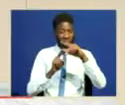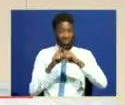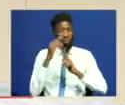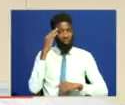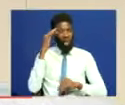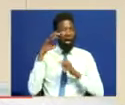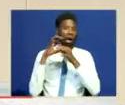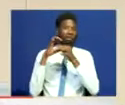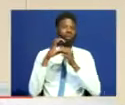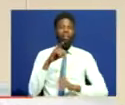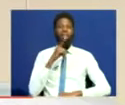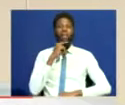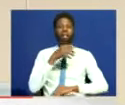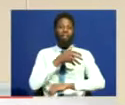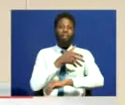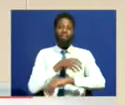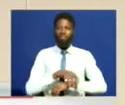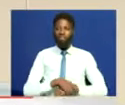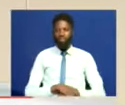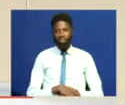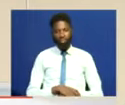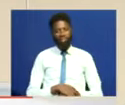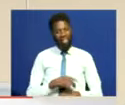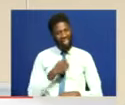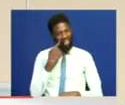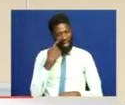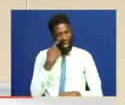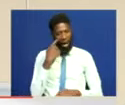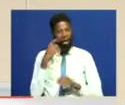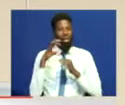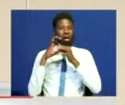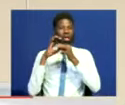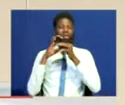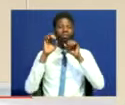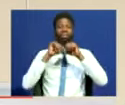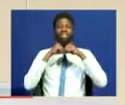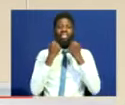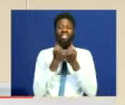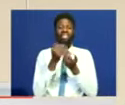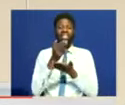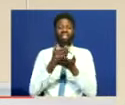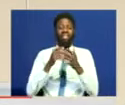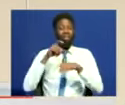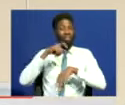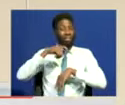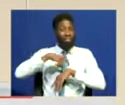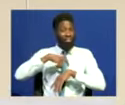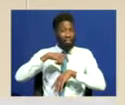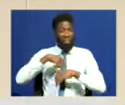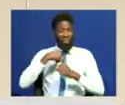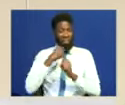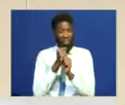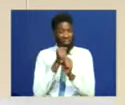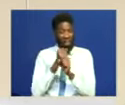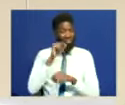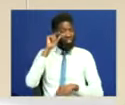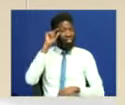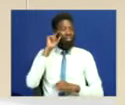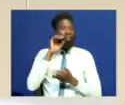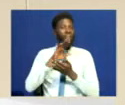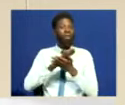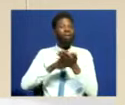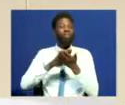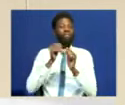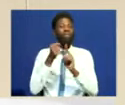culture and the stereotyping in the society, sometimes it drags the elimination of gender-based violence